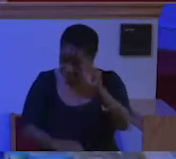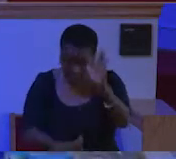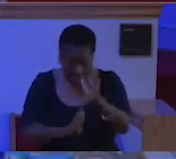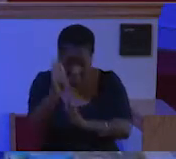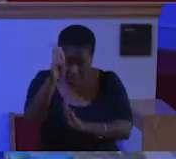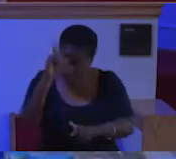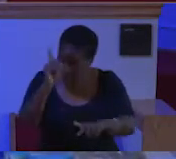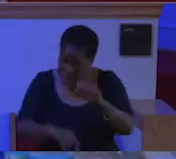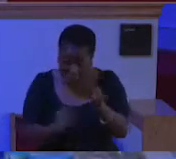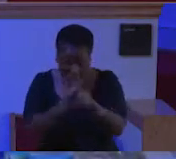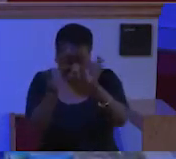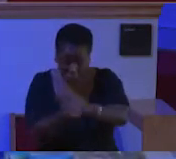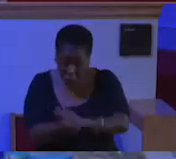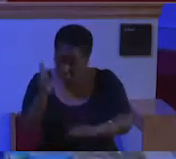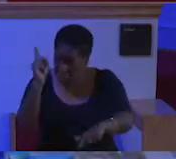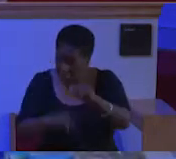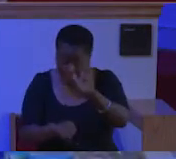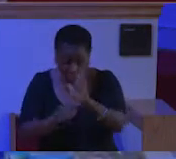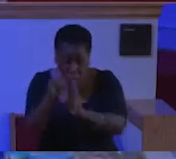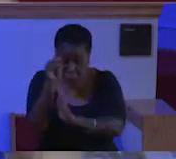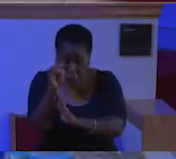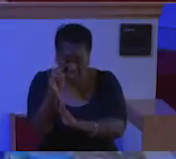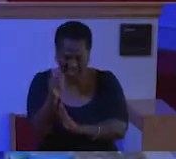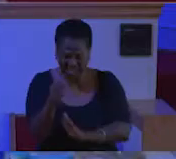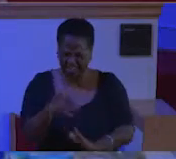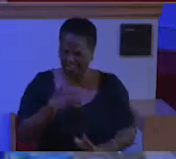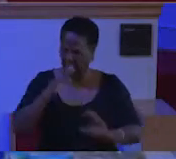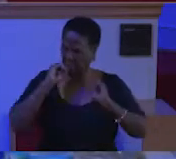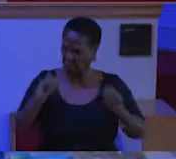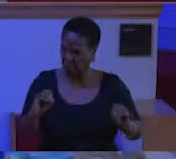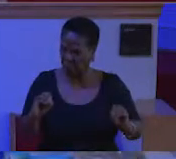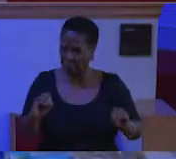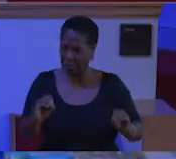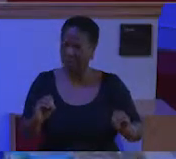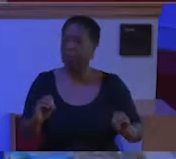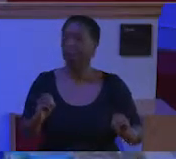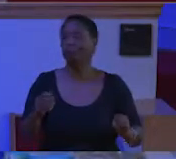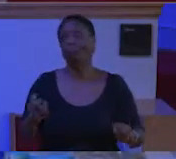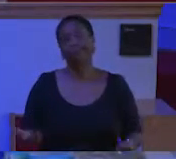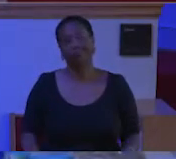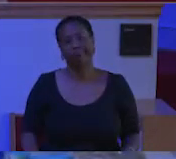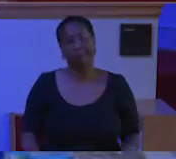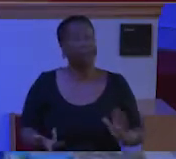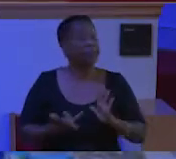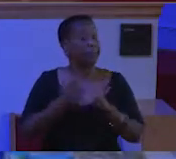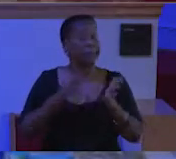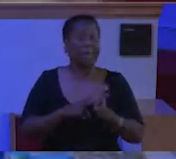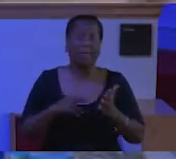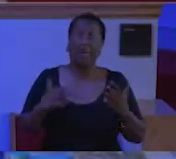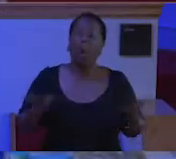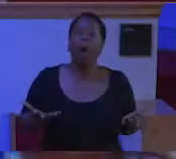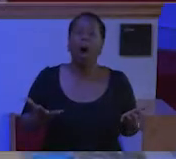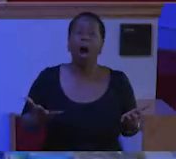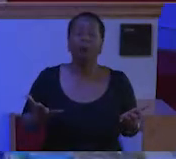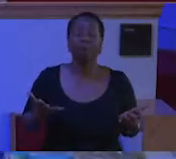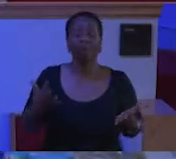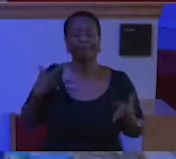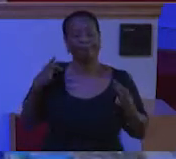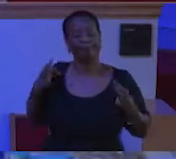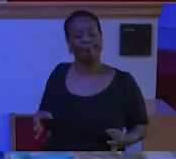evolve, to mature, then we have in essence eased God